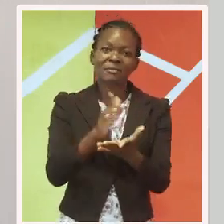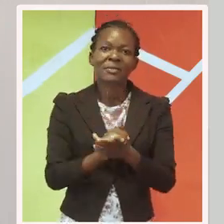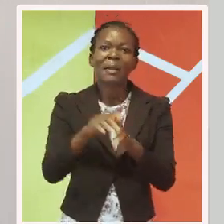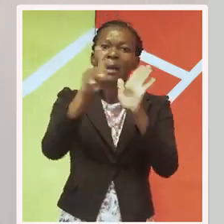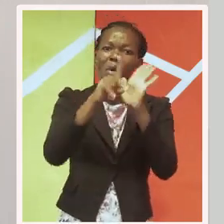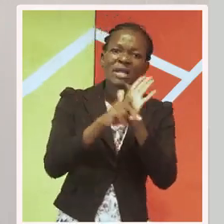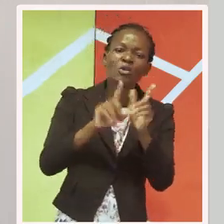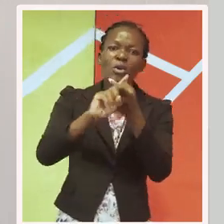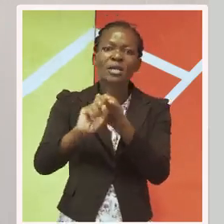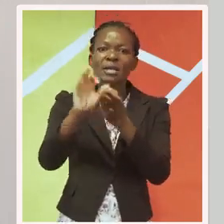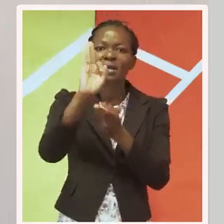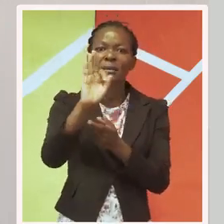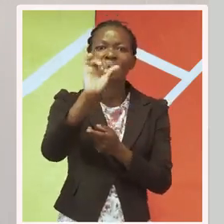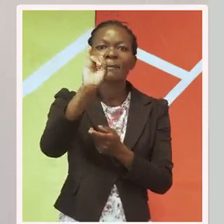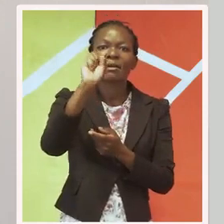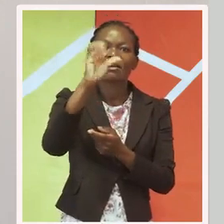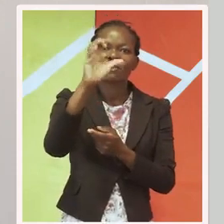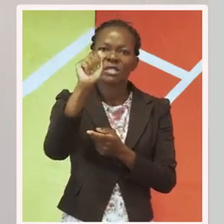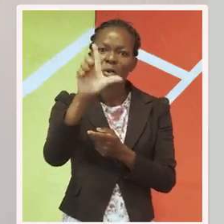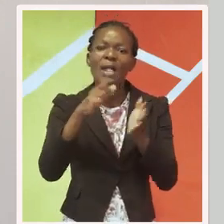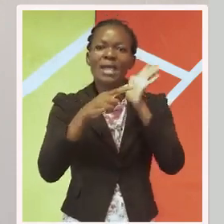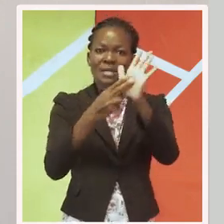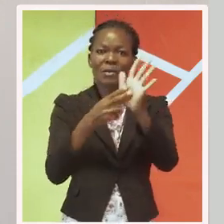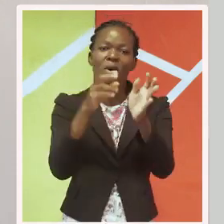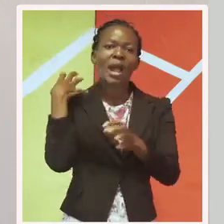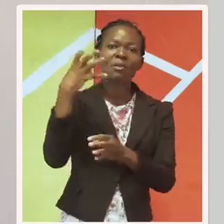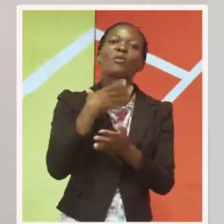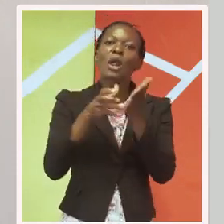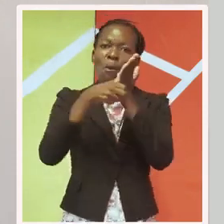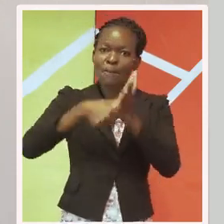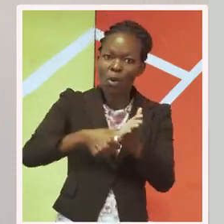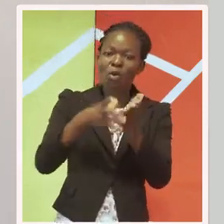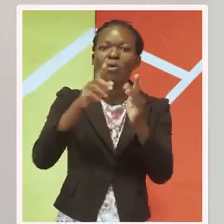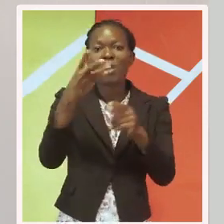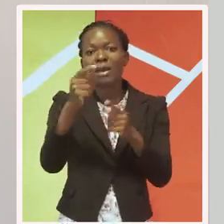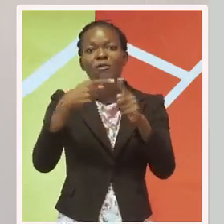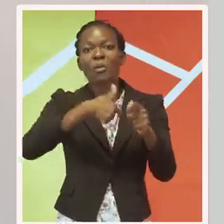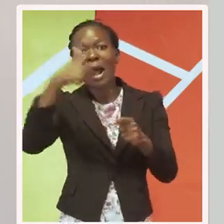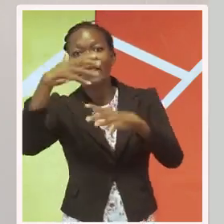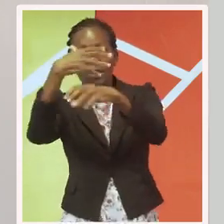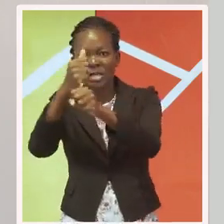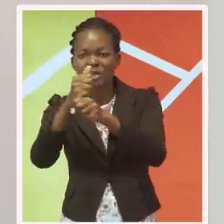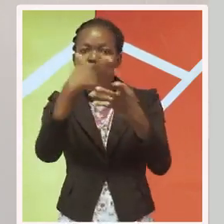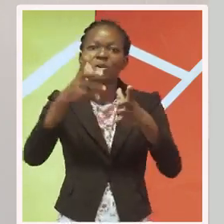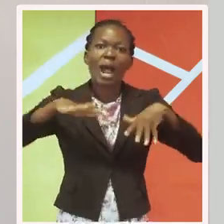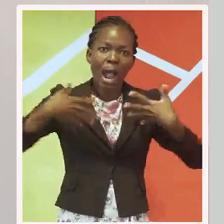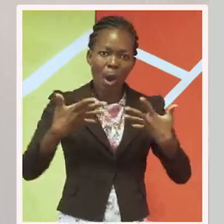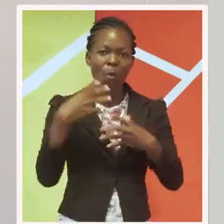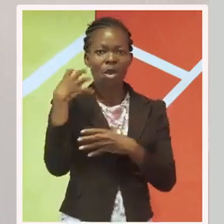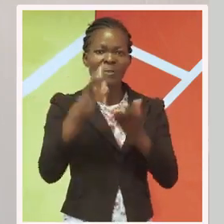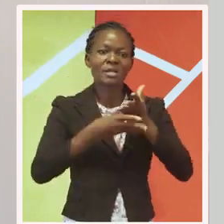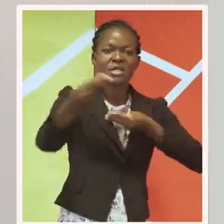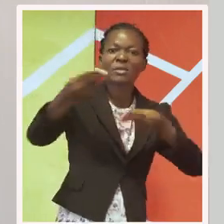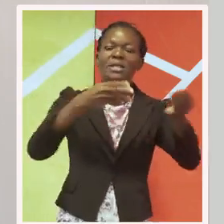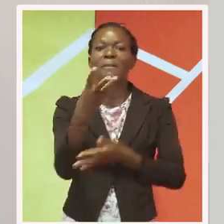They look at taxation, fiscal policies, that is, government's borrowing and budgetary spending. They also